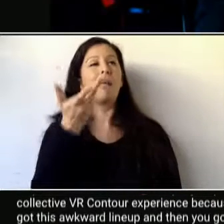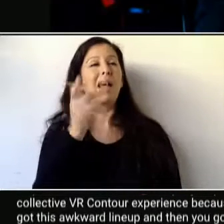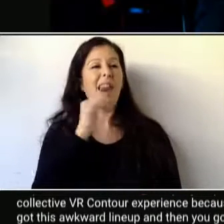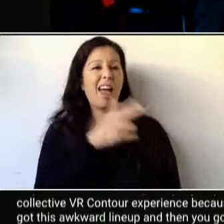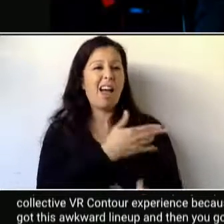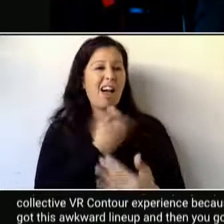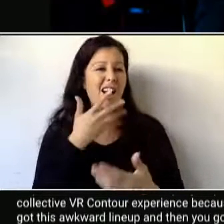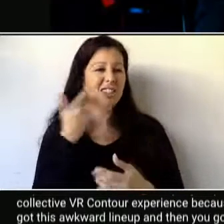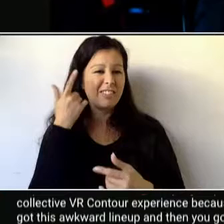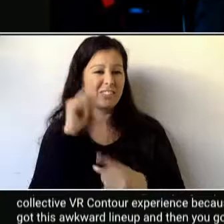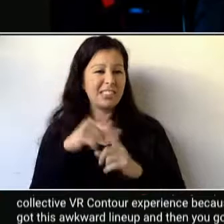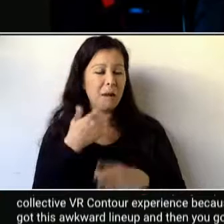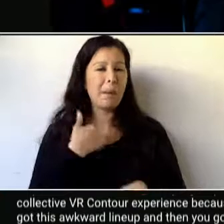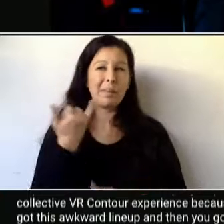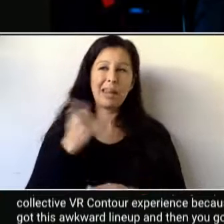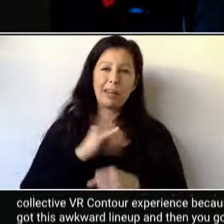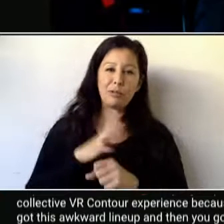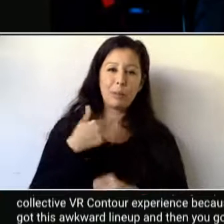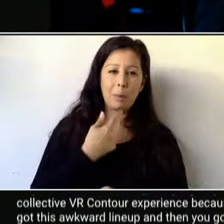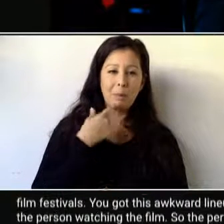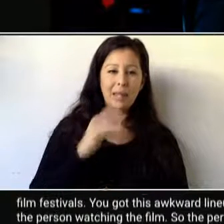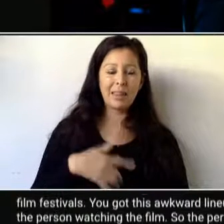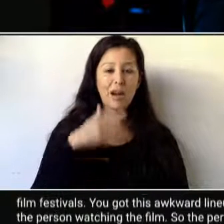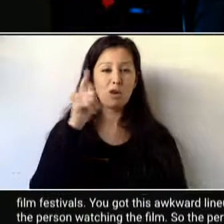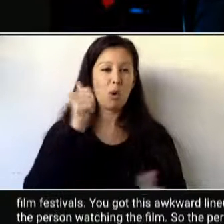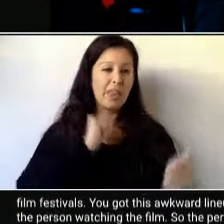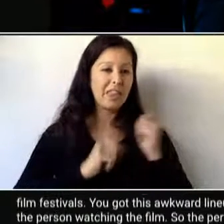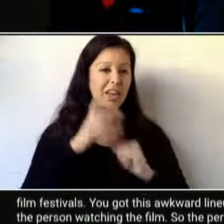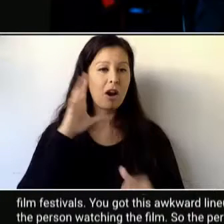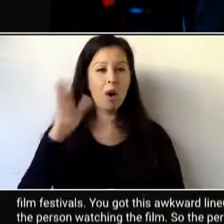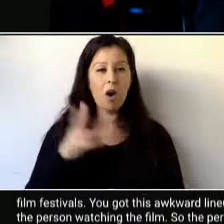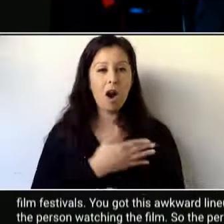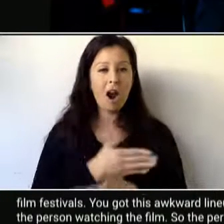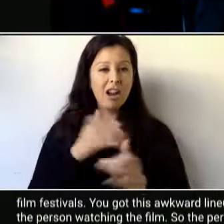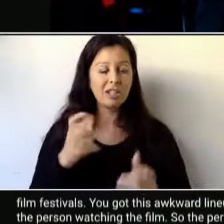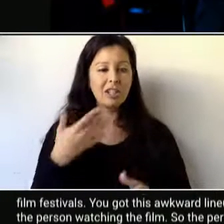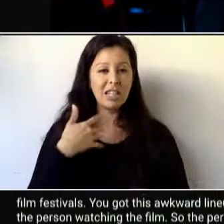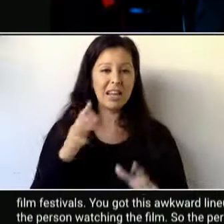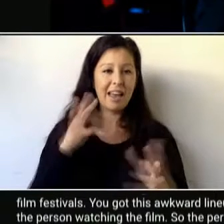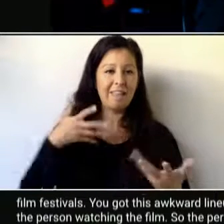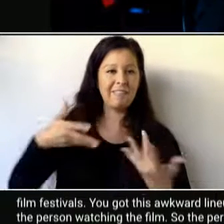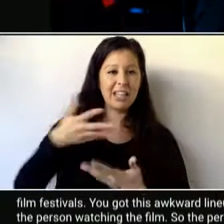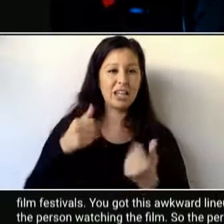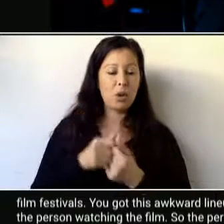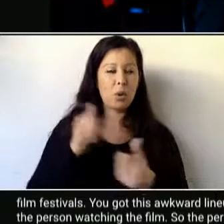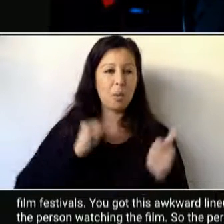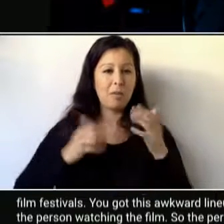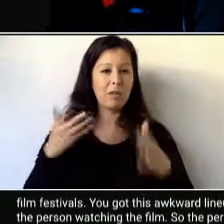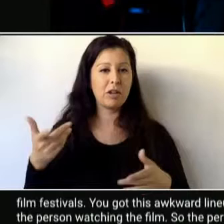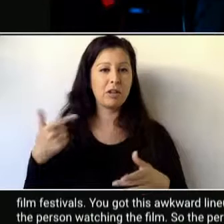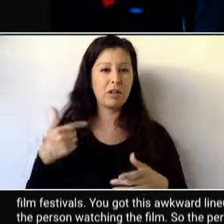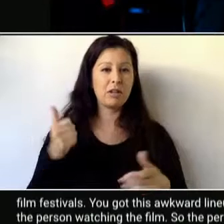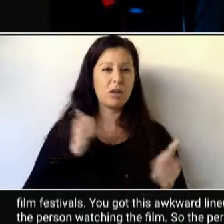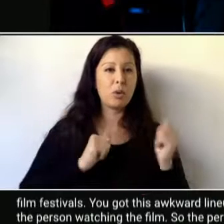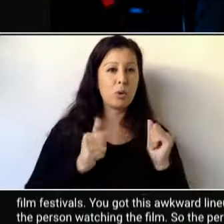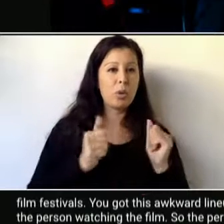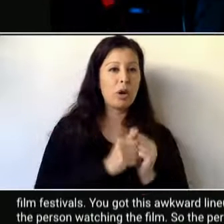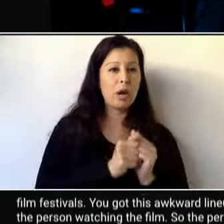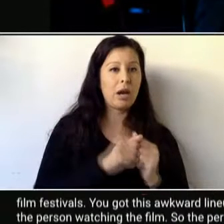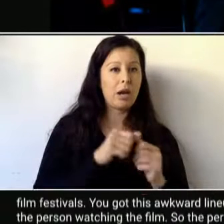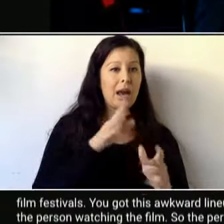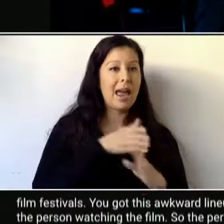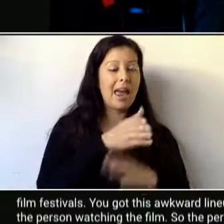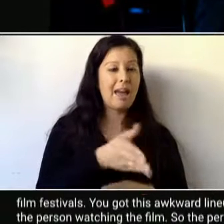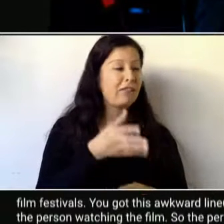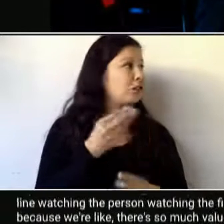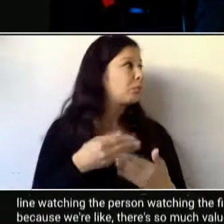It's like when we go to a concert together or when you go to a theater together, you have the interaction before the performance and you have the interaction, social interaction after. So